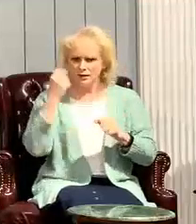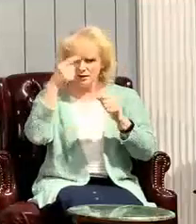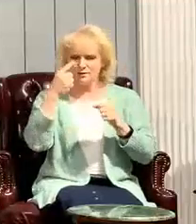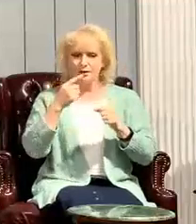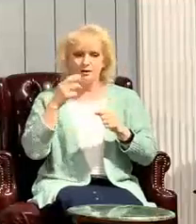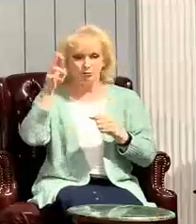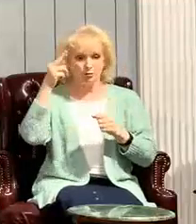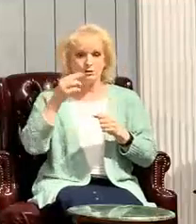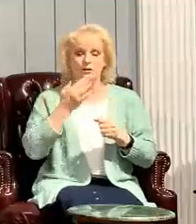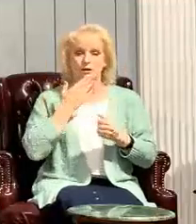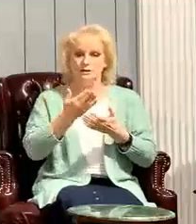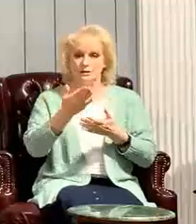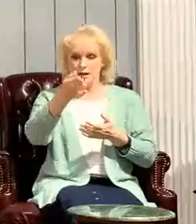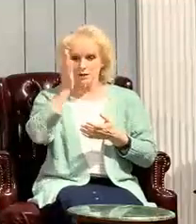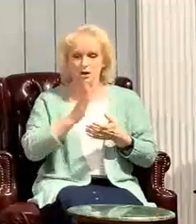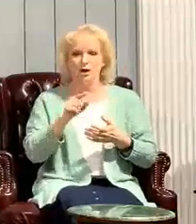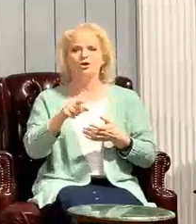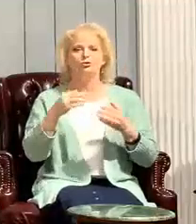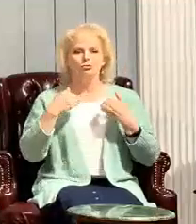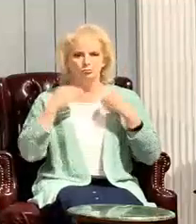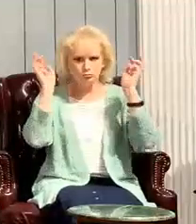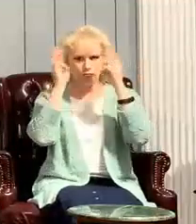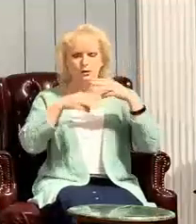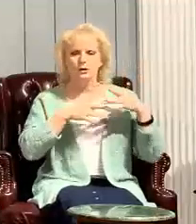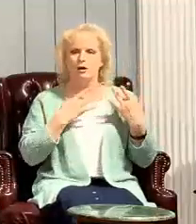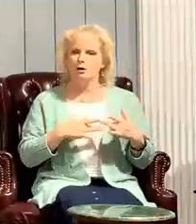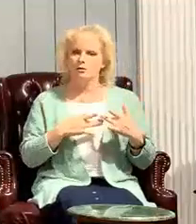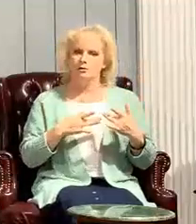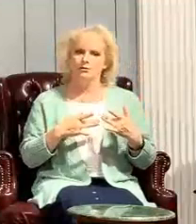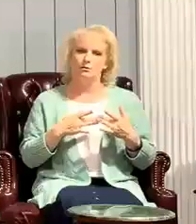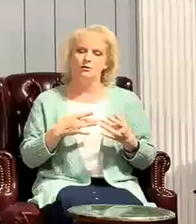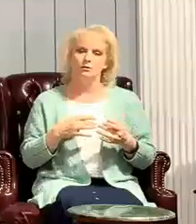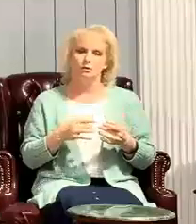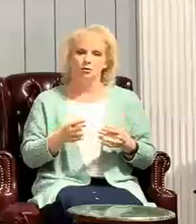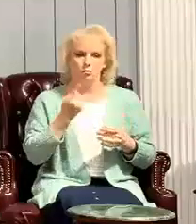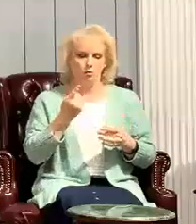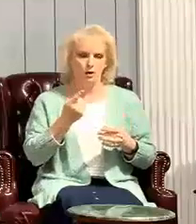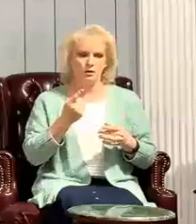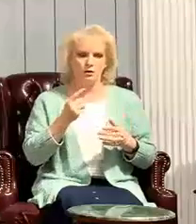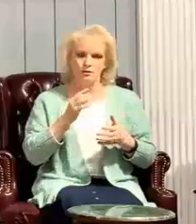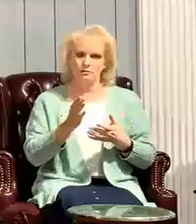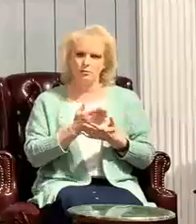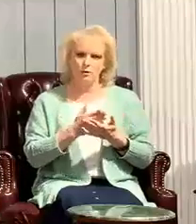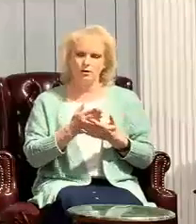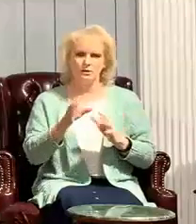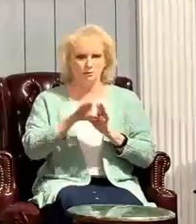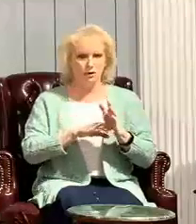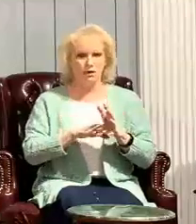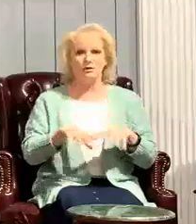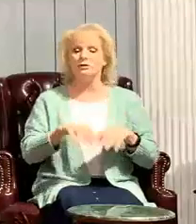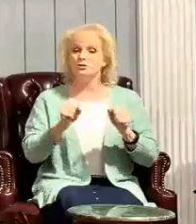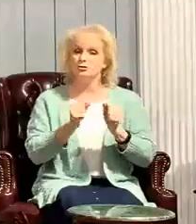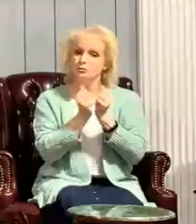to thank God, you have a wicked heart. So one of the elements of the passage, there's an assumed blessing from the